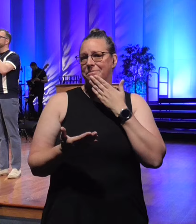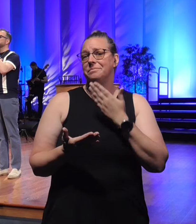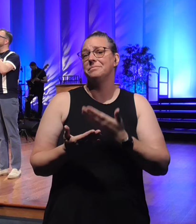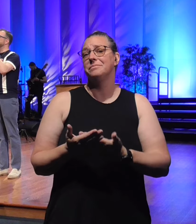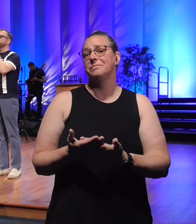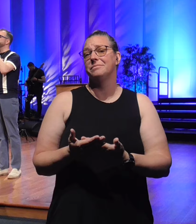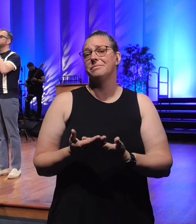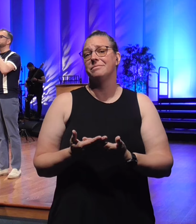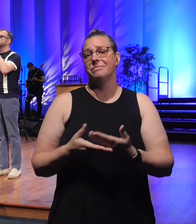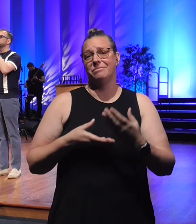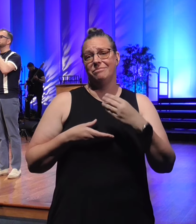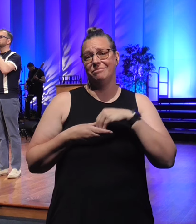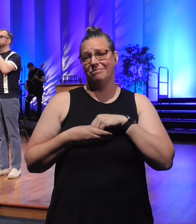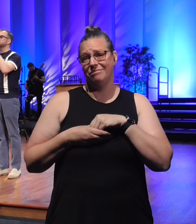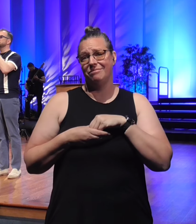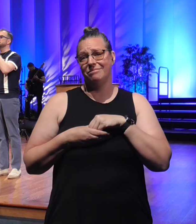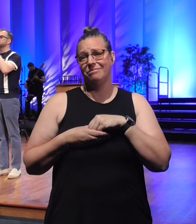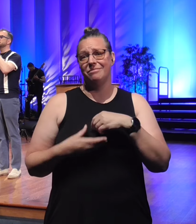well with me.